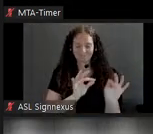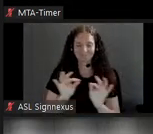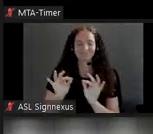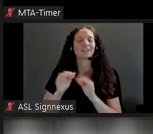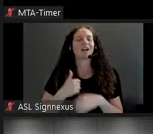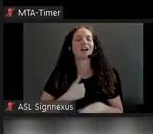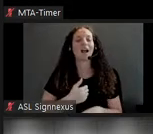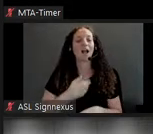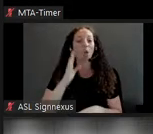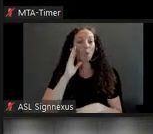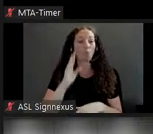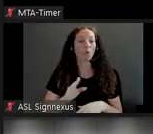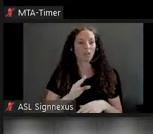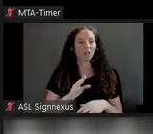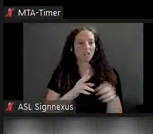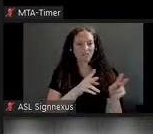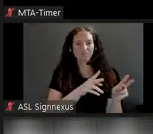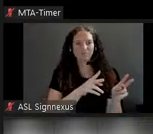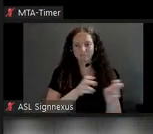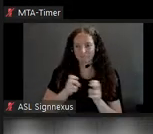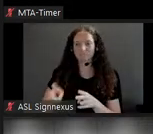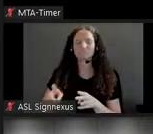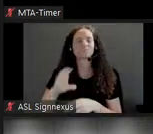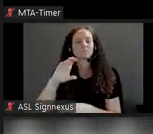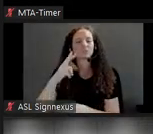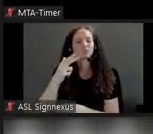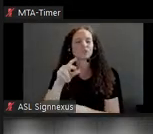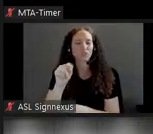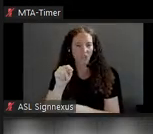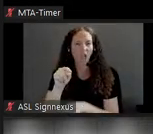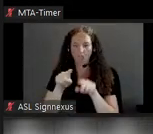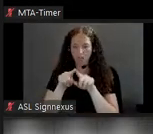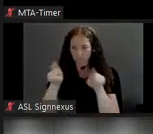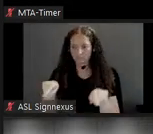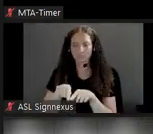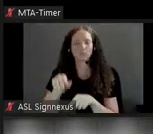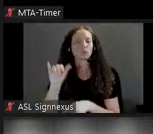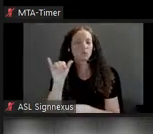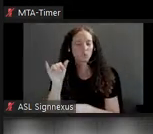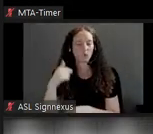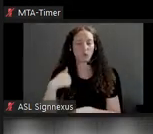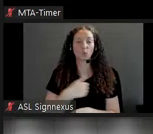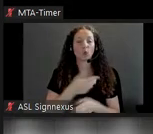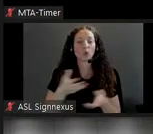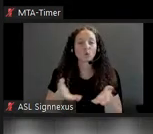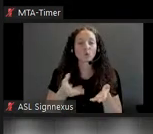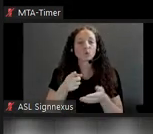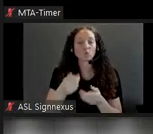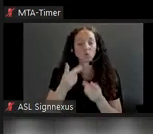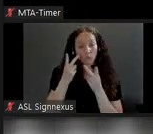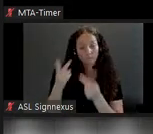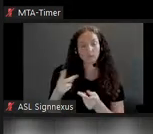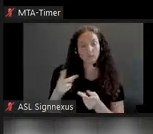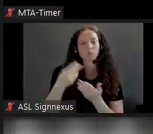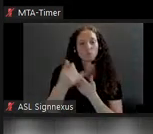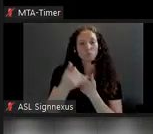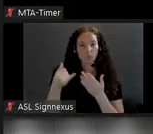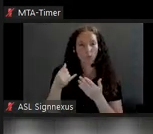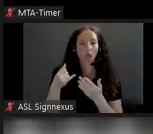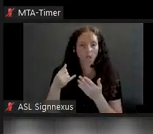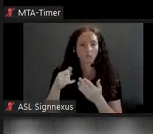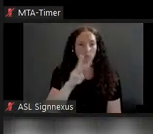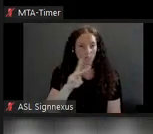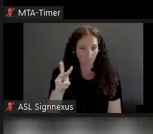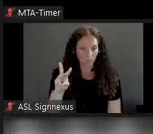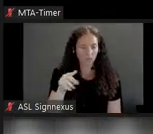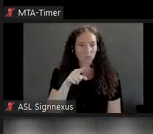I'll also put this in the chat once I'm done speaking. And we encourage you all to visit the project page, which I will also share with you so that you can learn more about